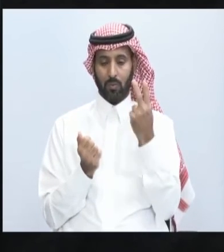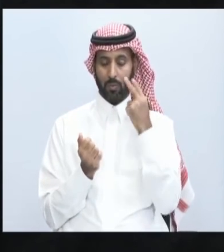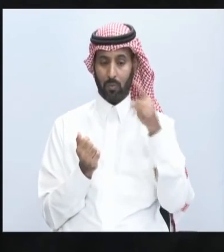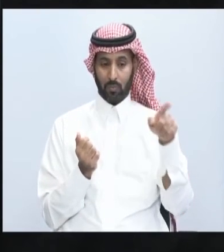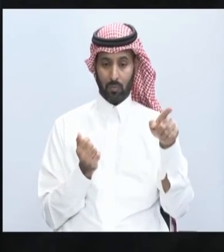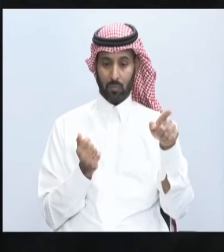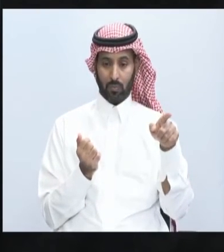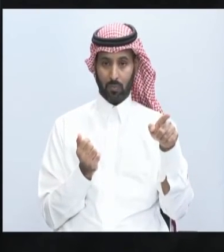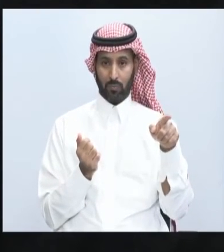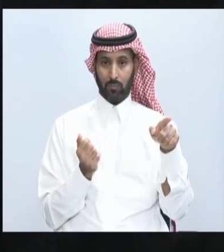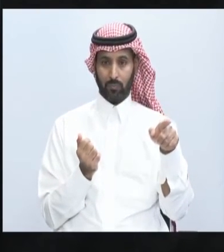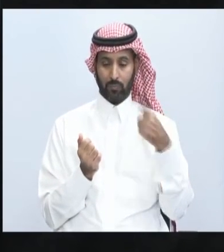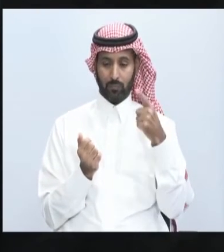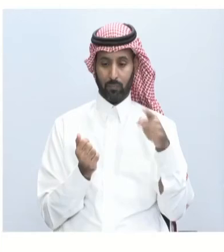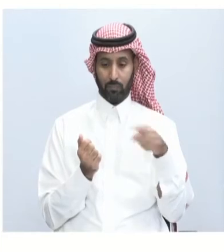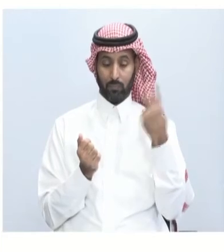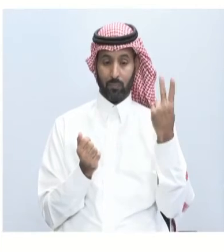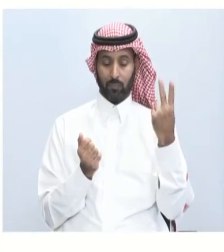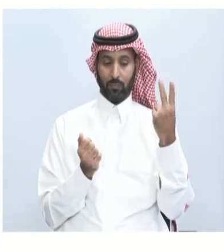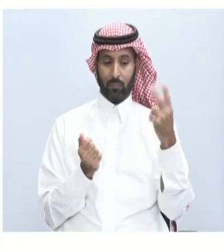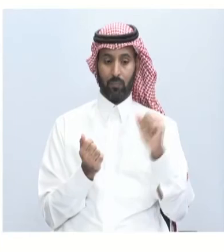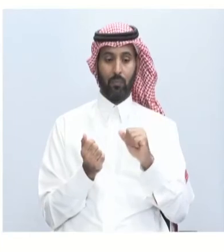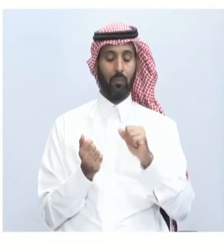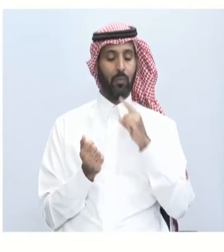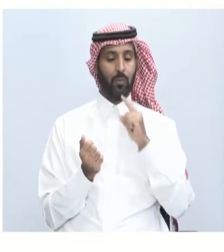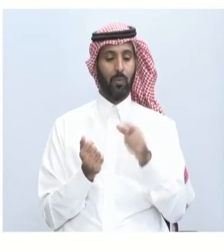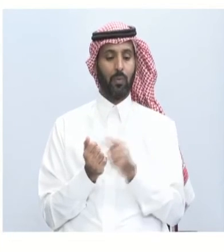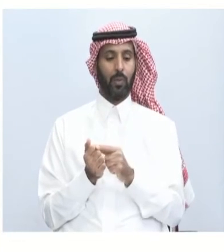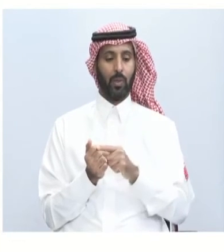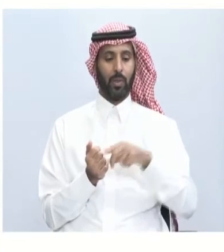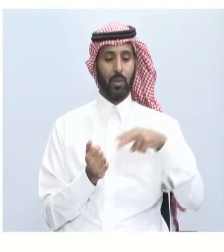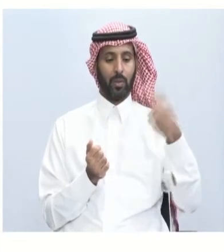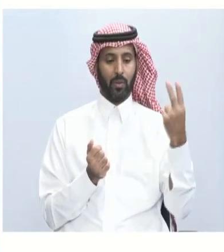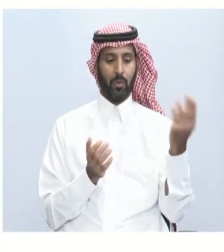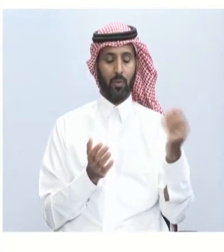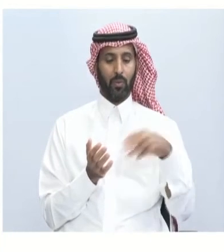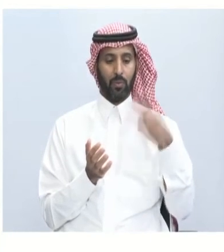them were correct, which is he did say follow me, he did